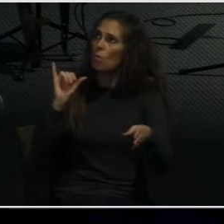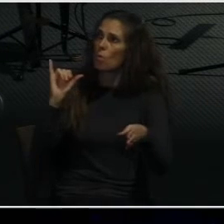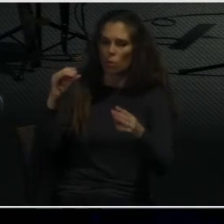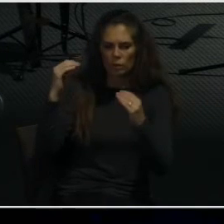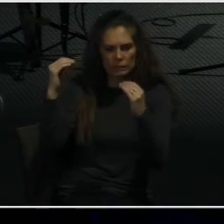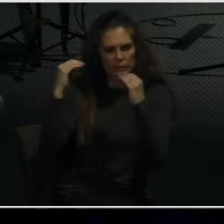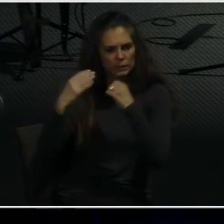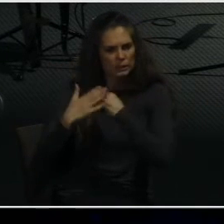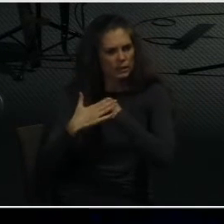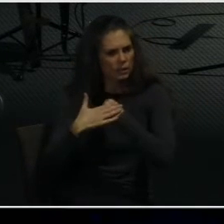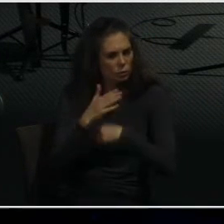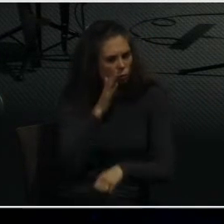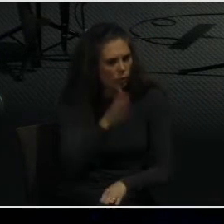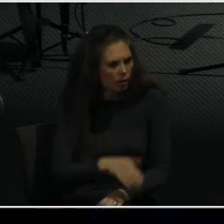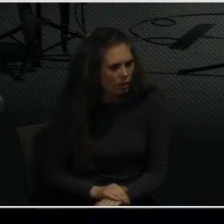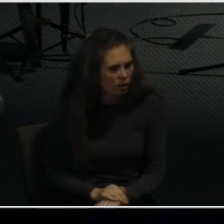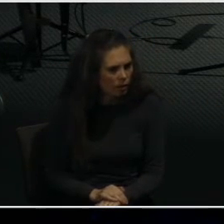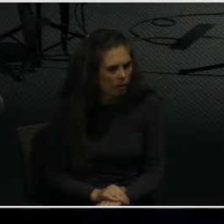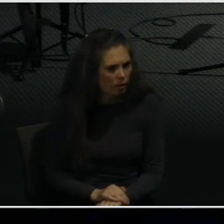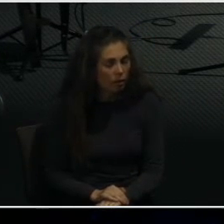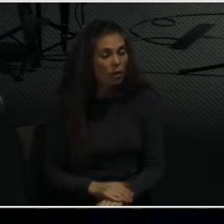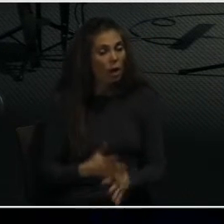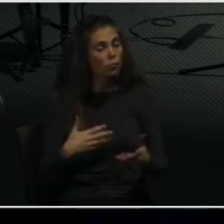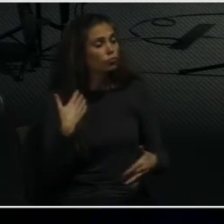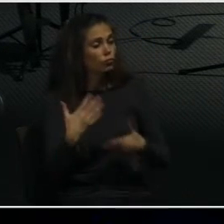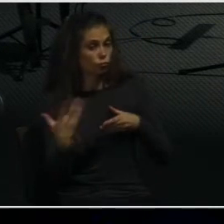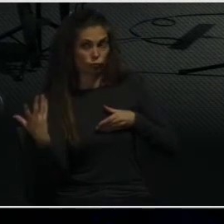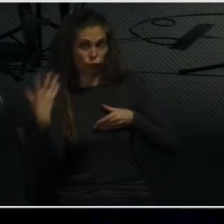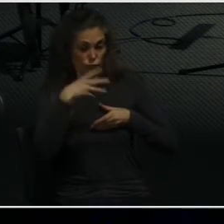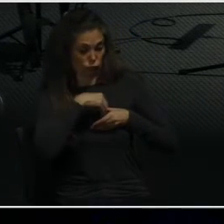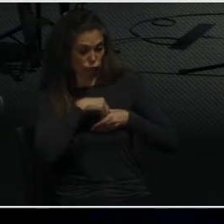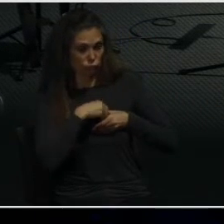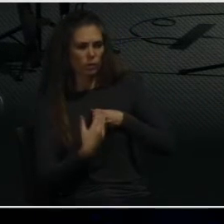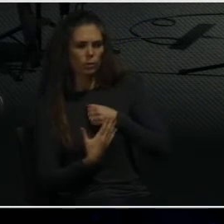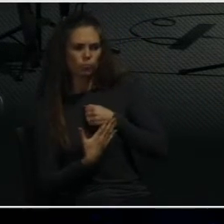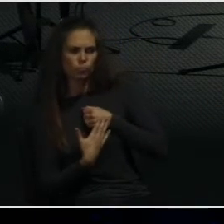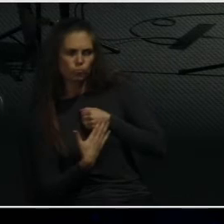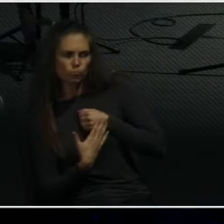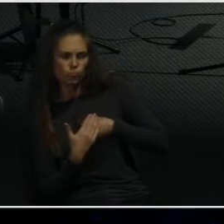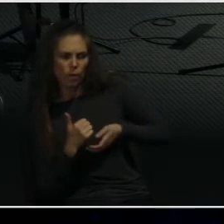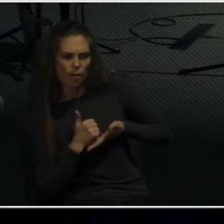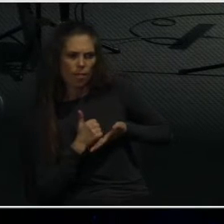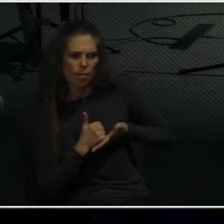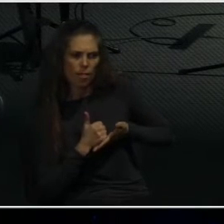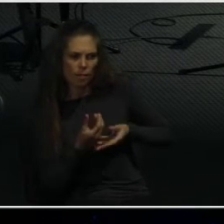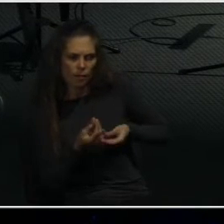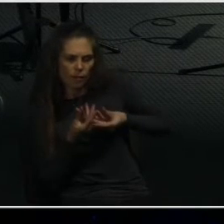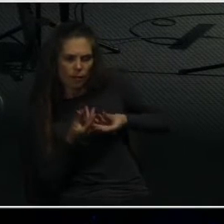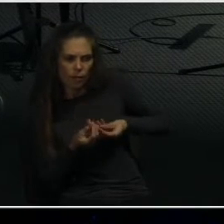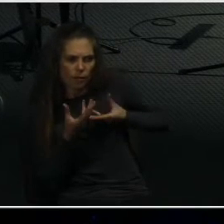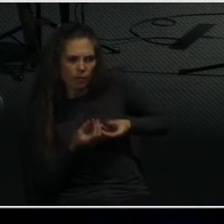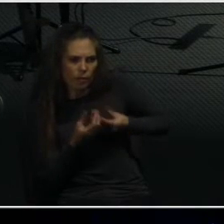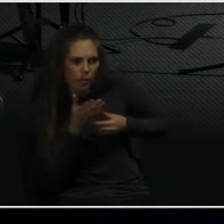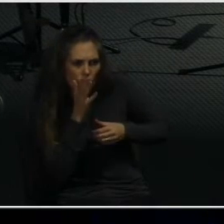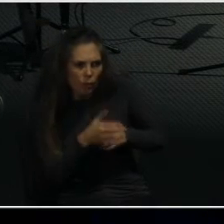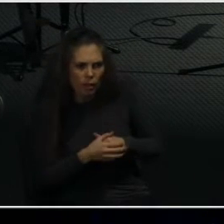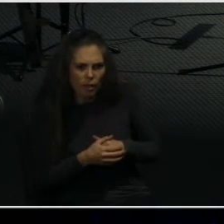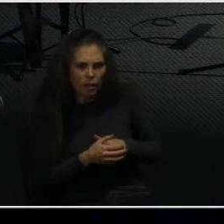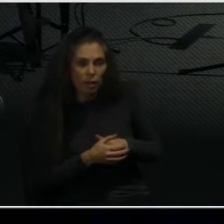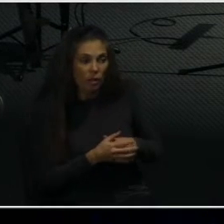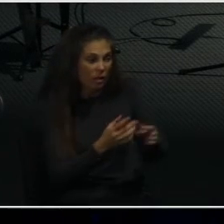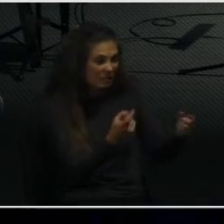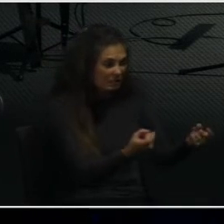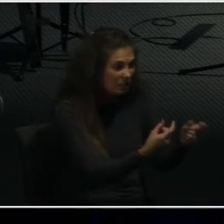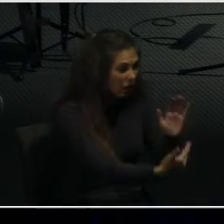And Jesus ministers to us as we go along the way. He ministers to the hurts done to us, to the sin done to us. He does